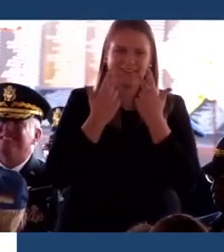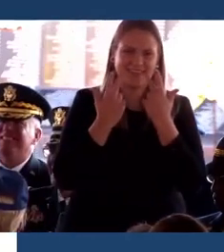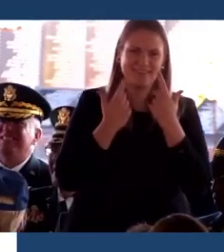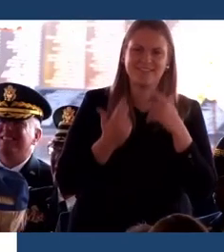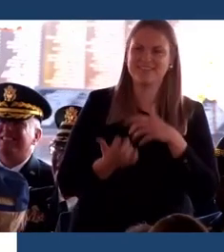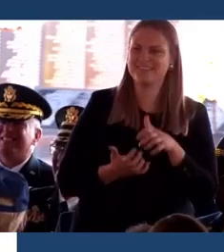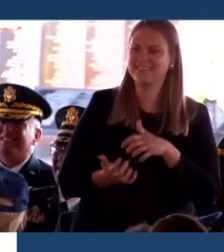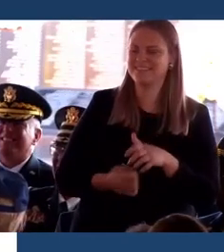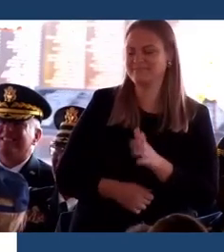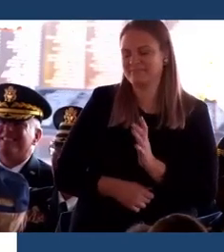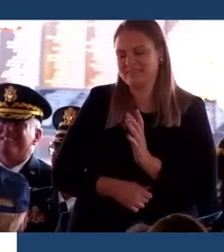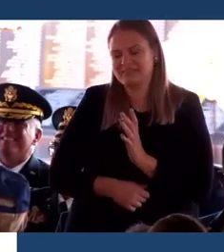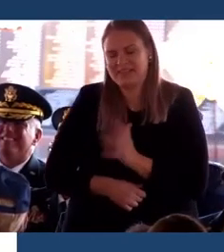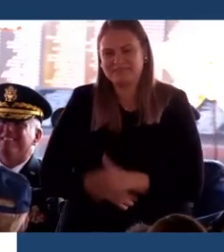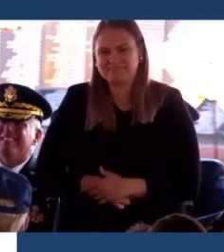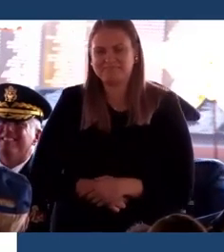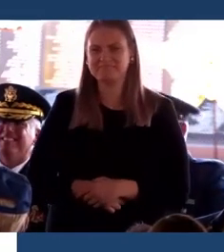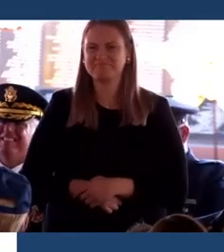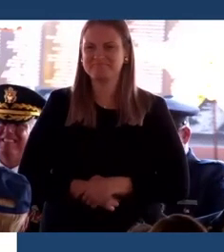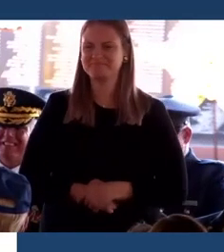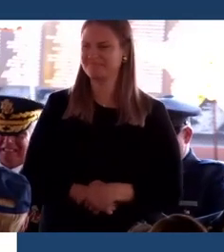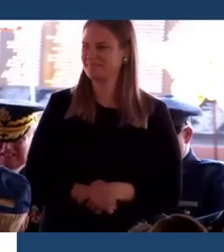It's fine.